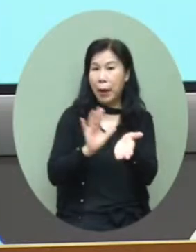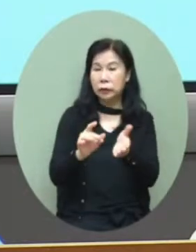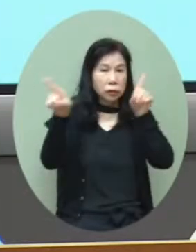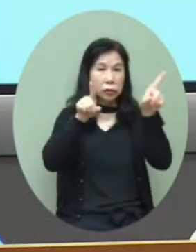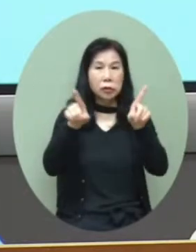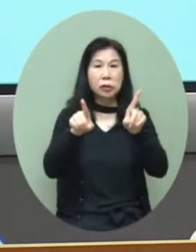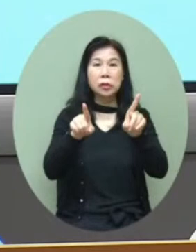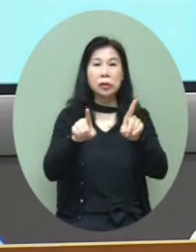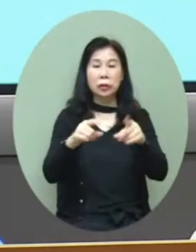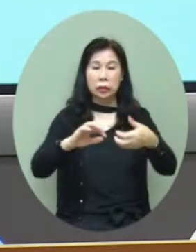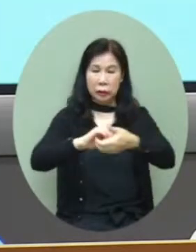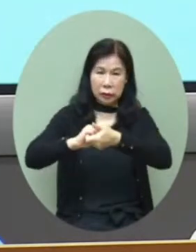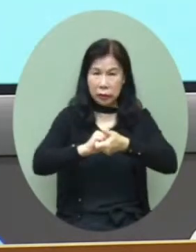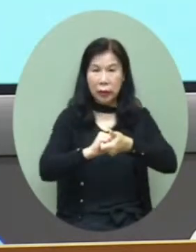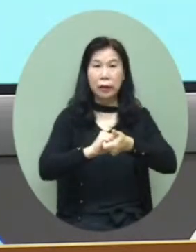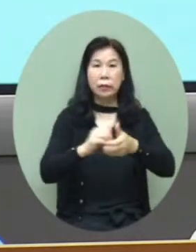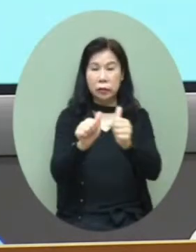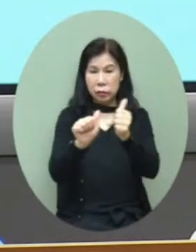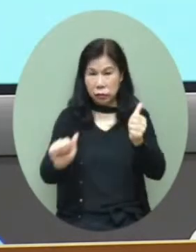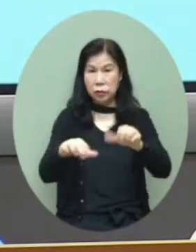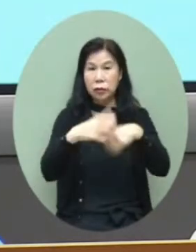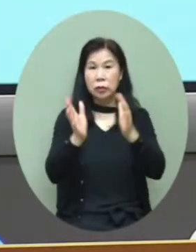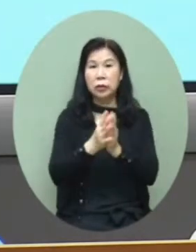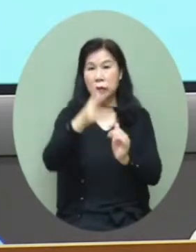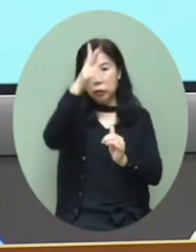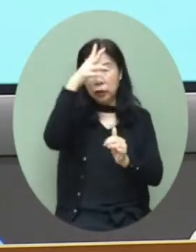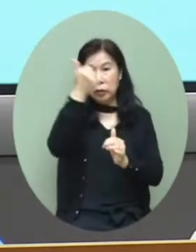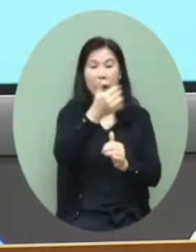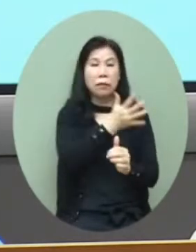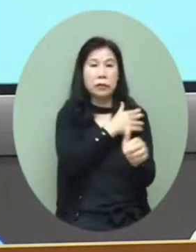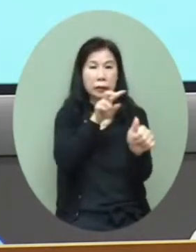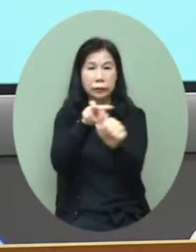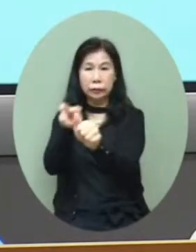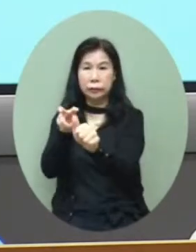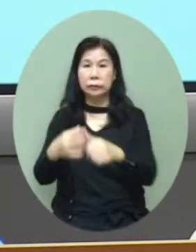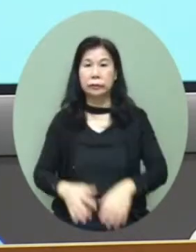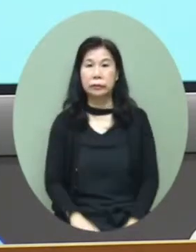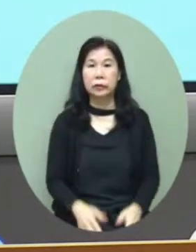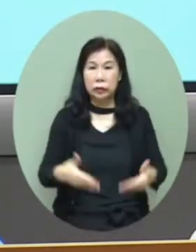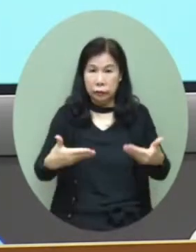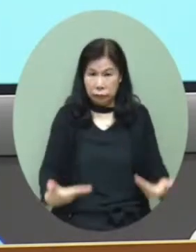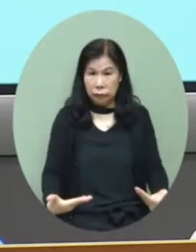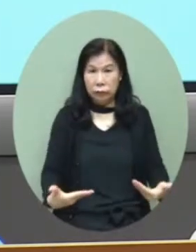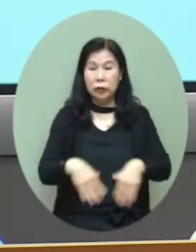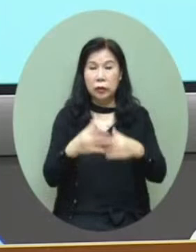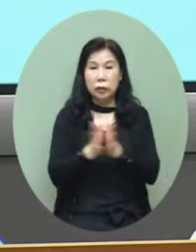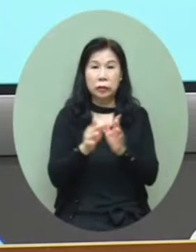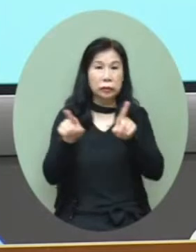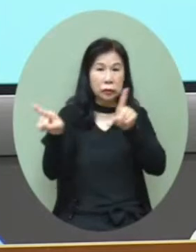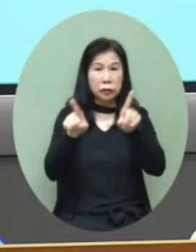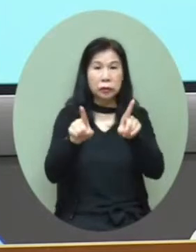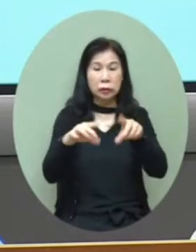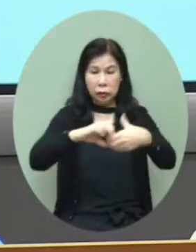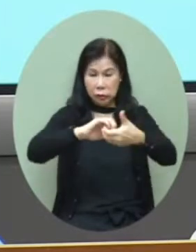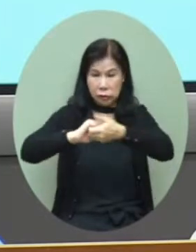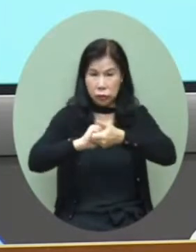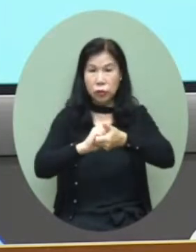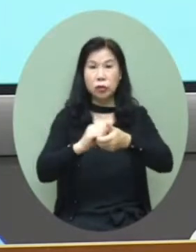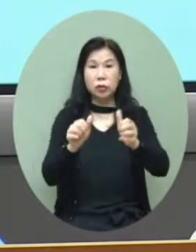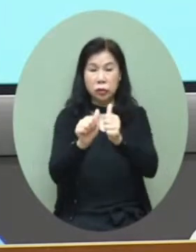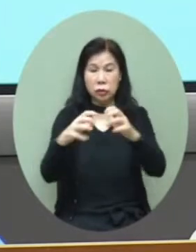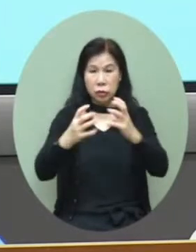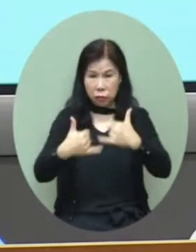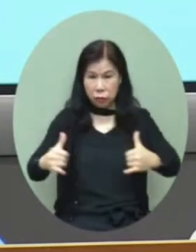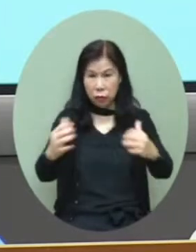July, we have, in order to fight the epidemic, established the Command and Coordination Group overseen